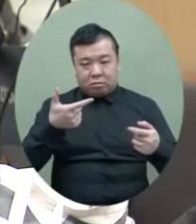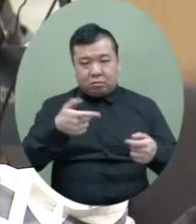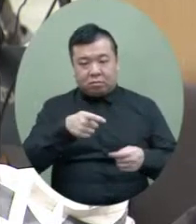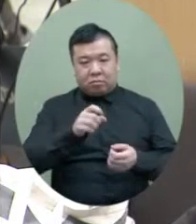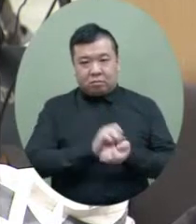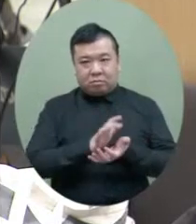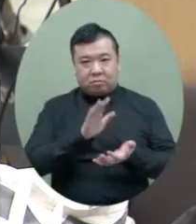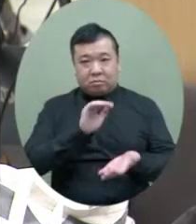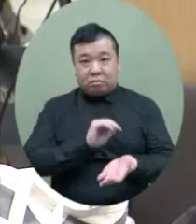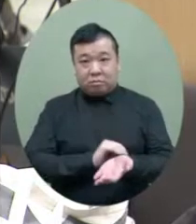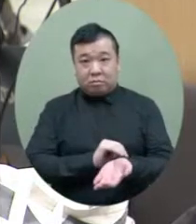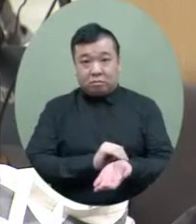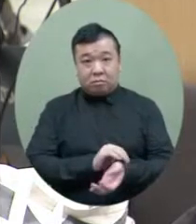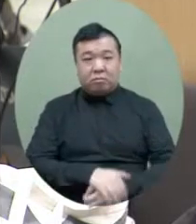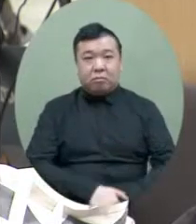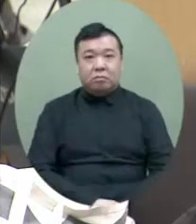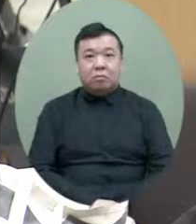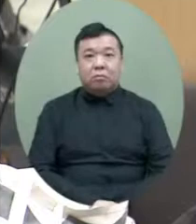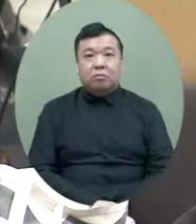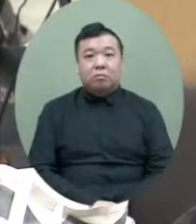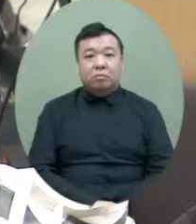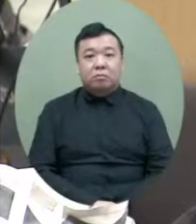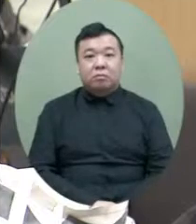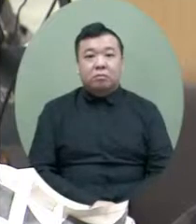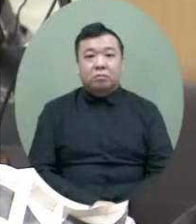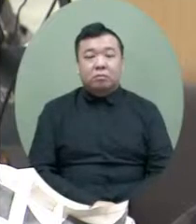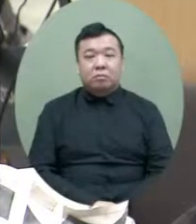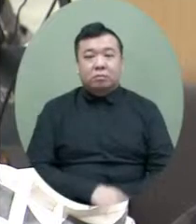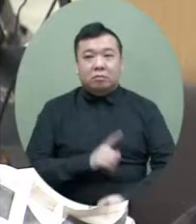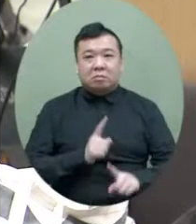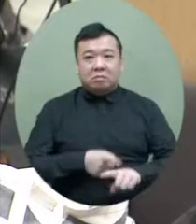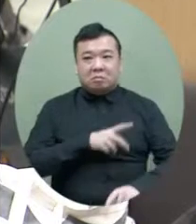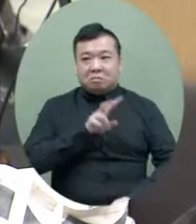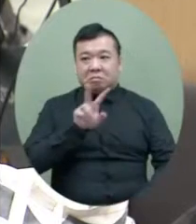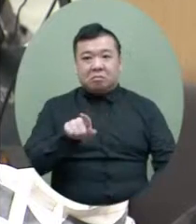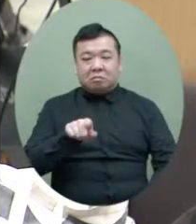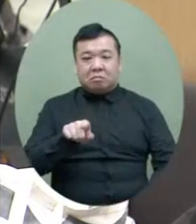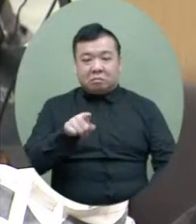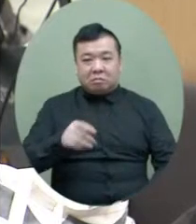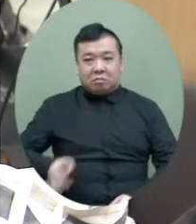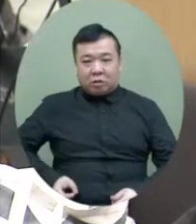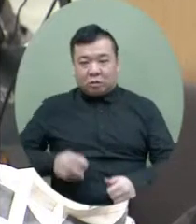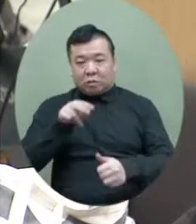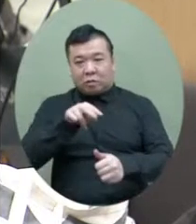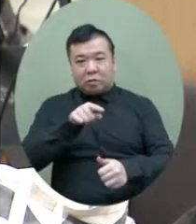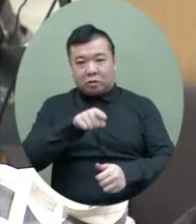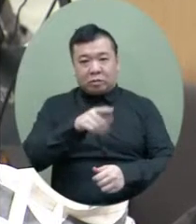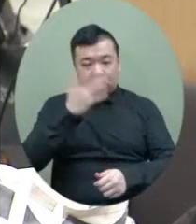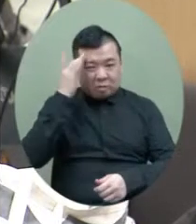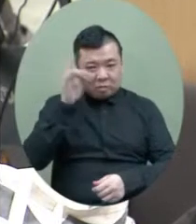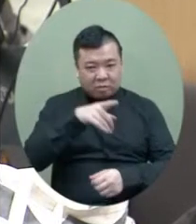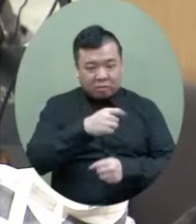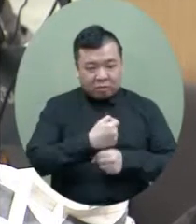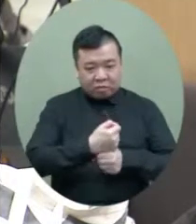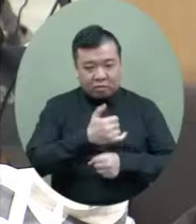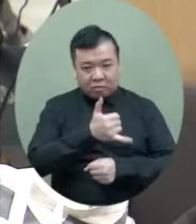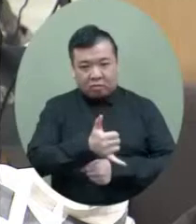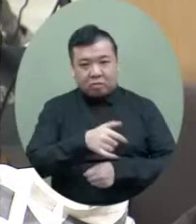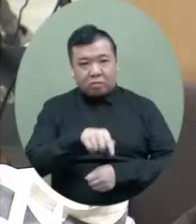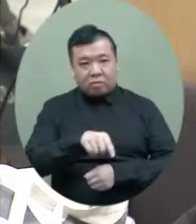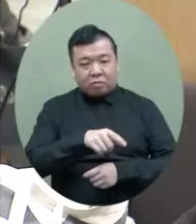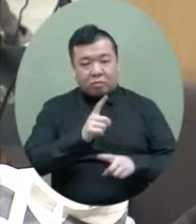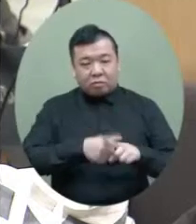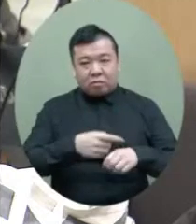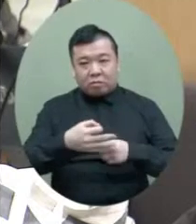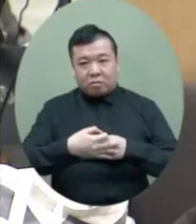staff shift between job locations? And the last question regarding the lockdown on Tong Fat building in North Point.